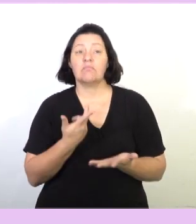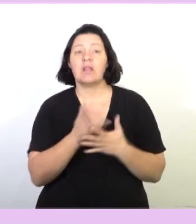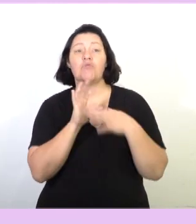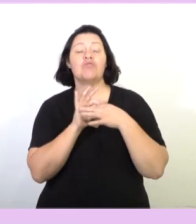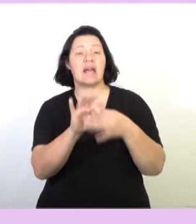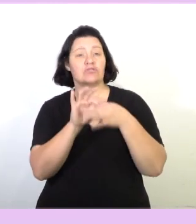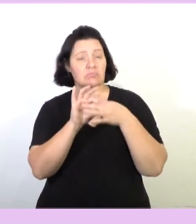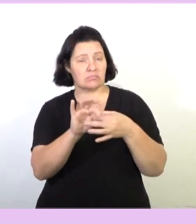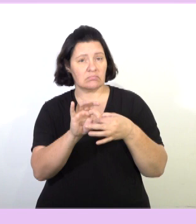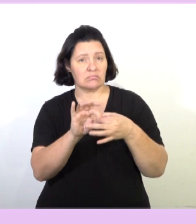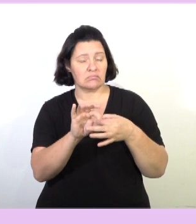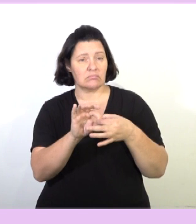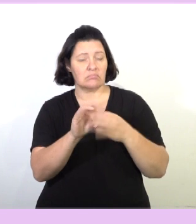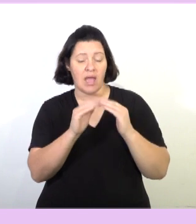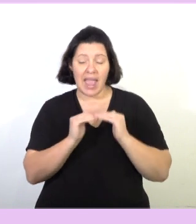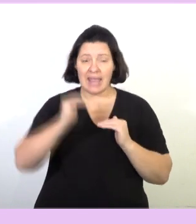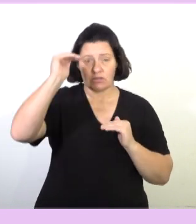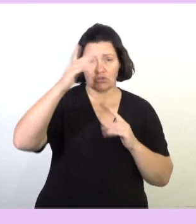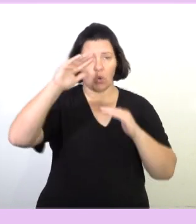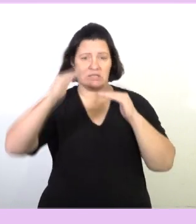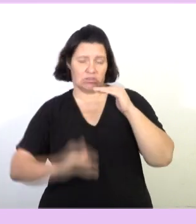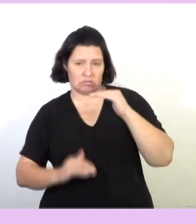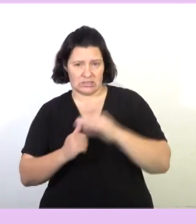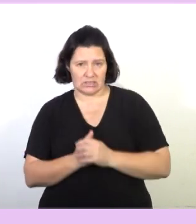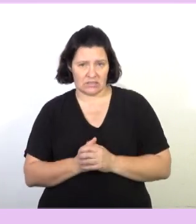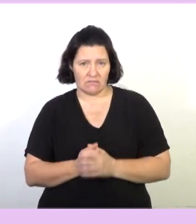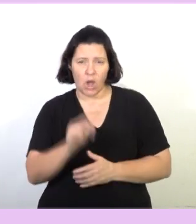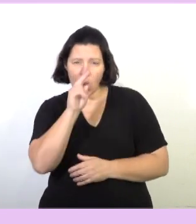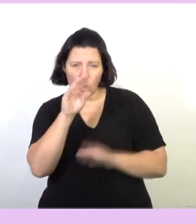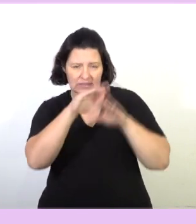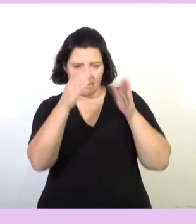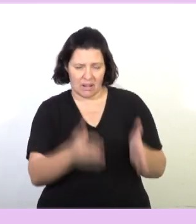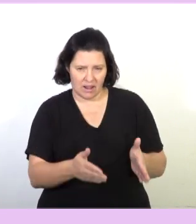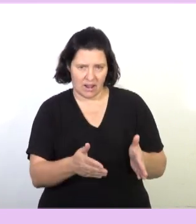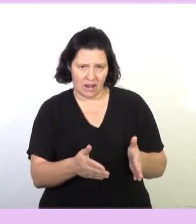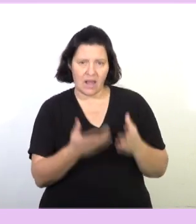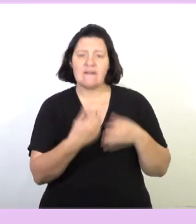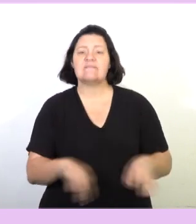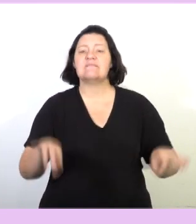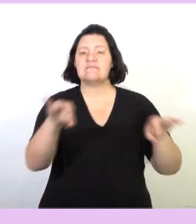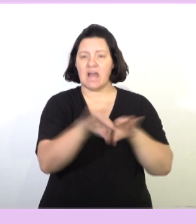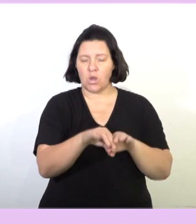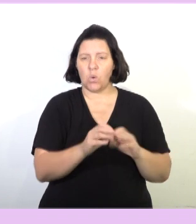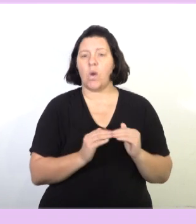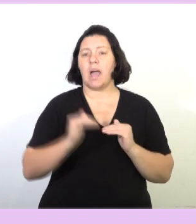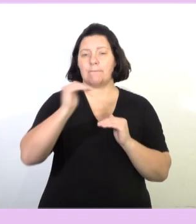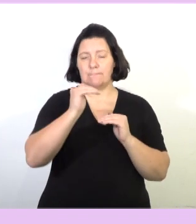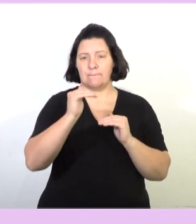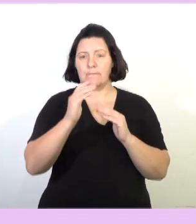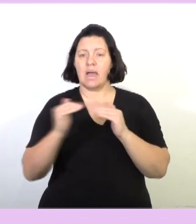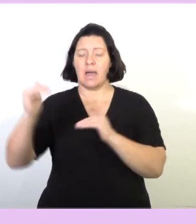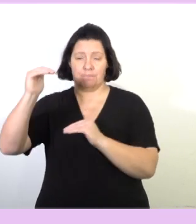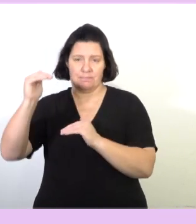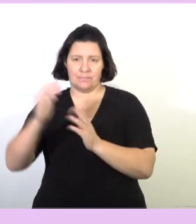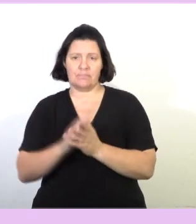Is this relationship presented above increasing or decreasing? When you look at the table, all the values are increasing. So we